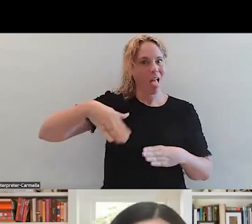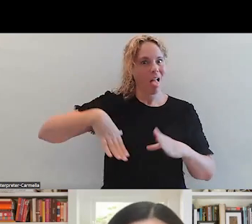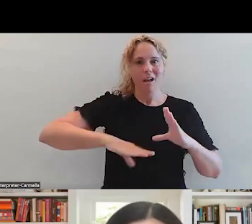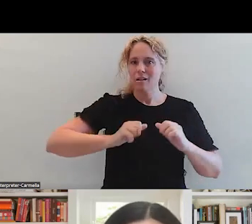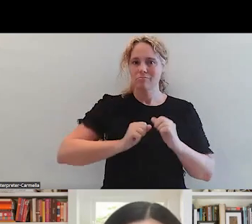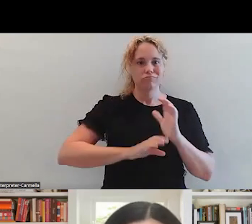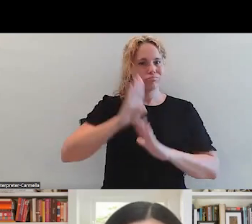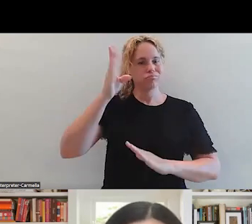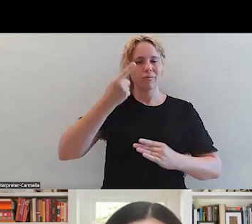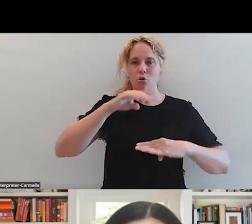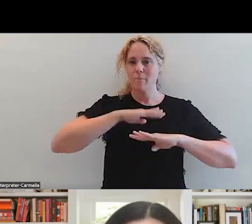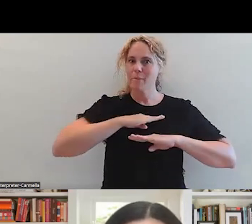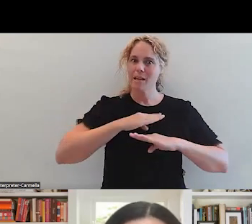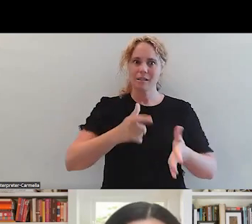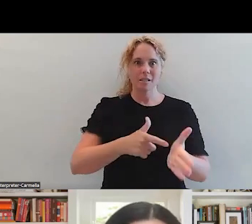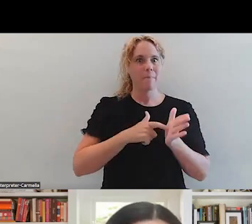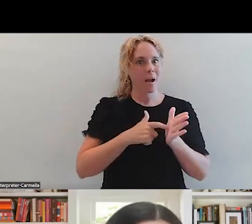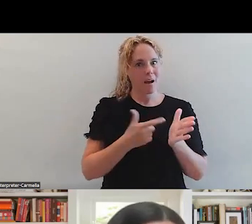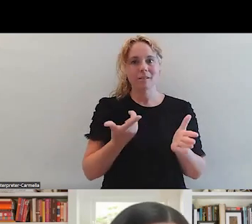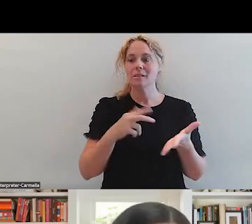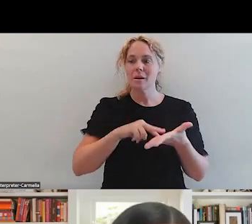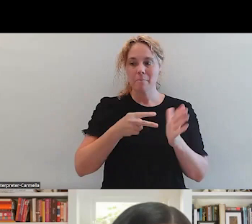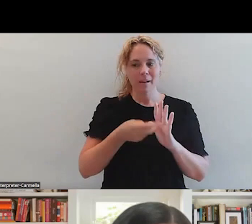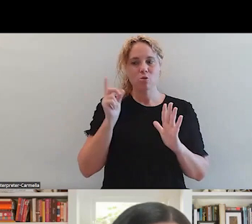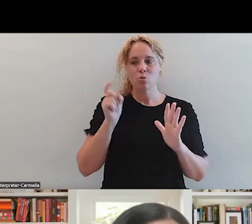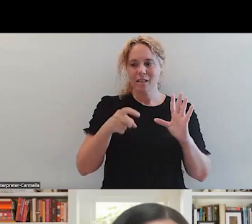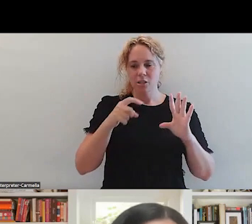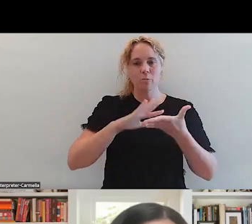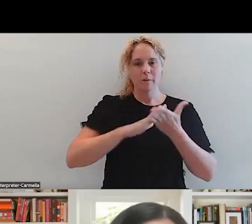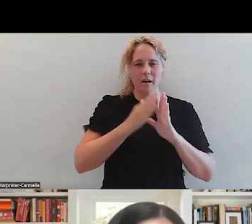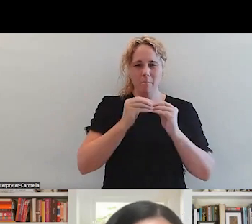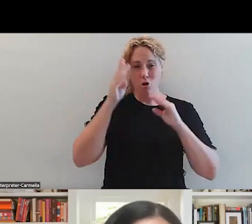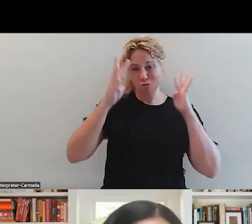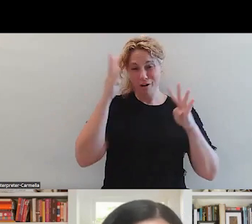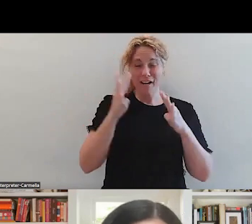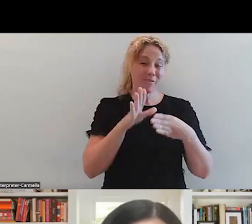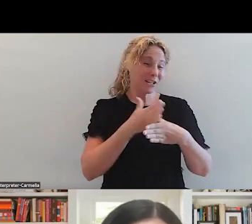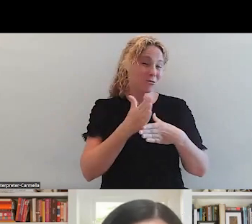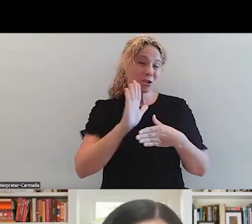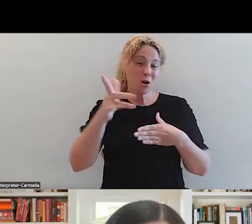order to meet demand. And so you said that means we need to get creative. Can you share your thoughts?